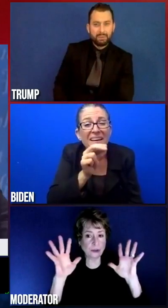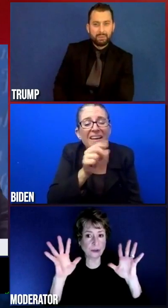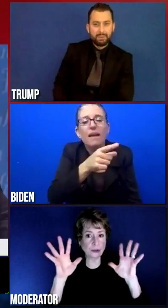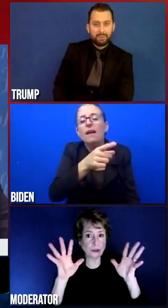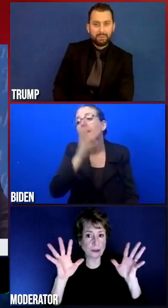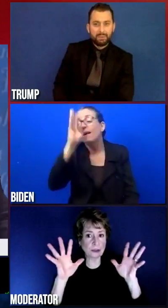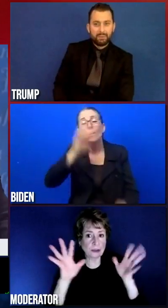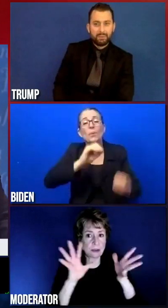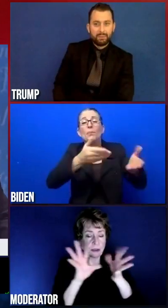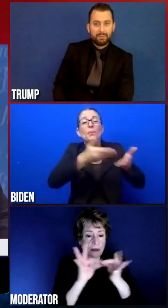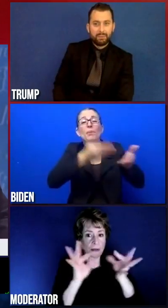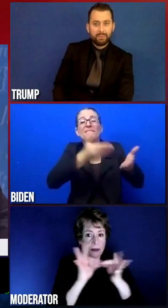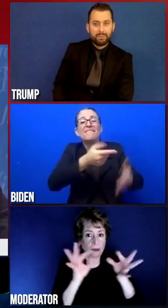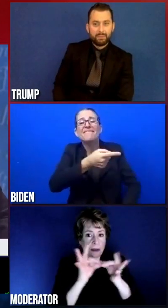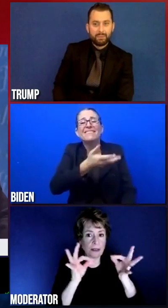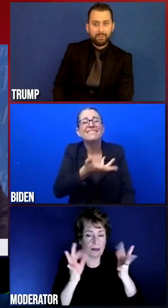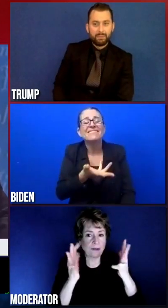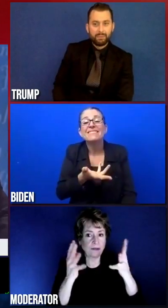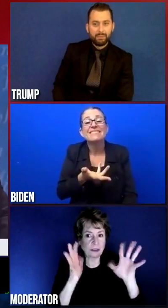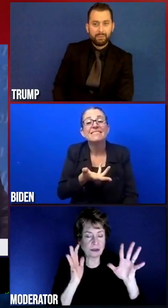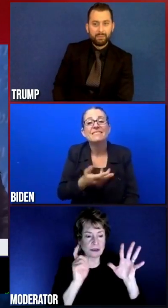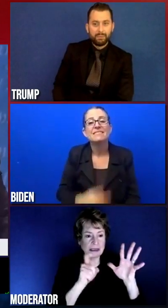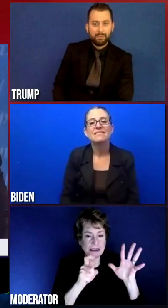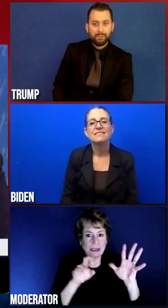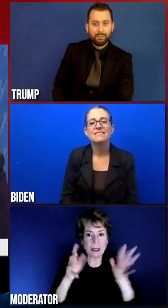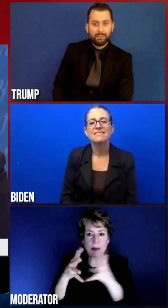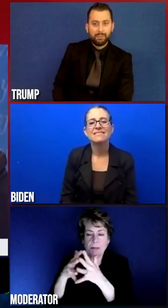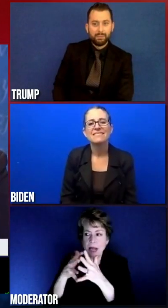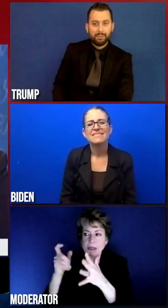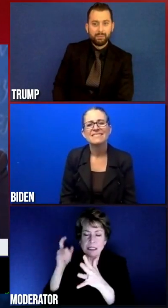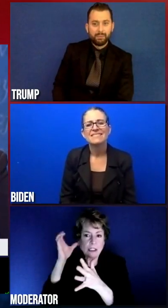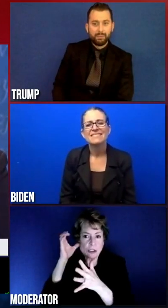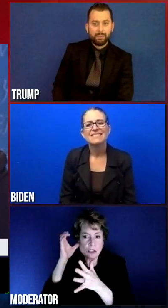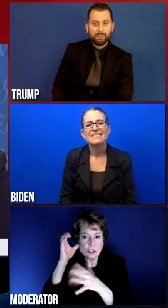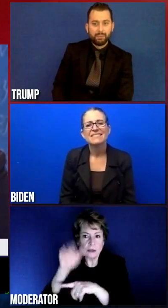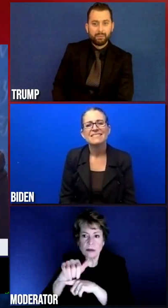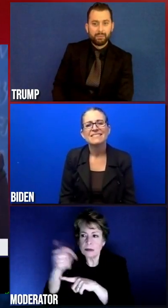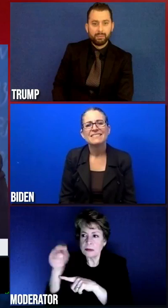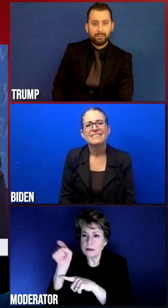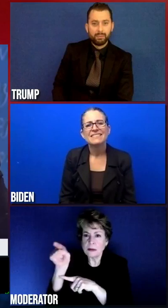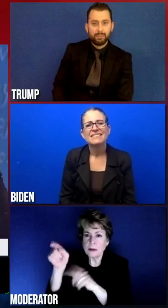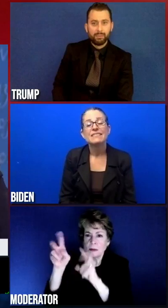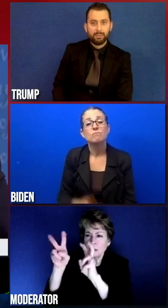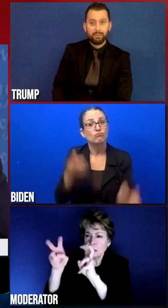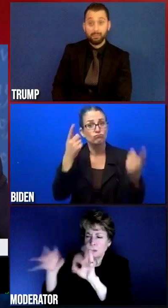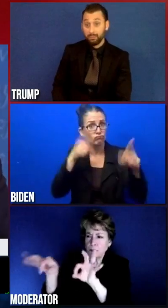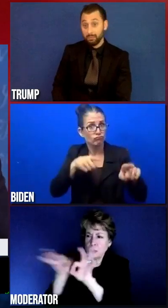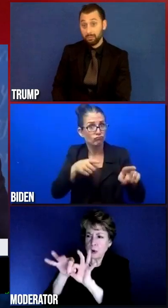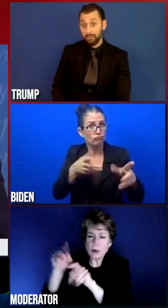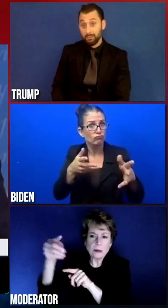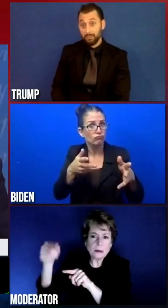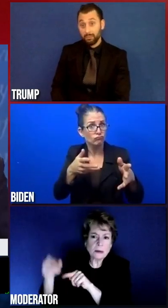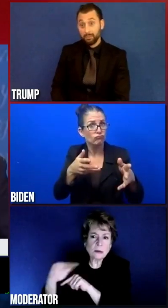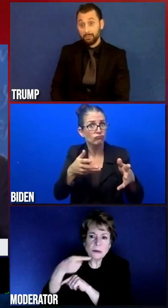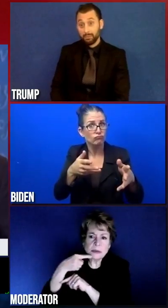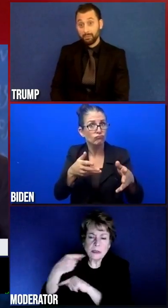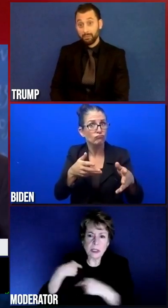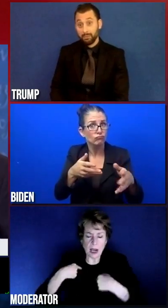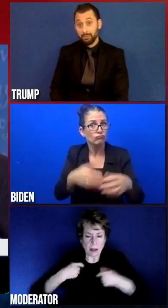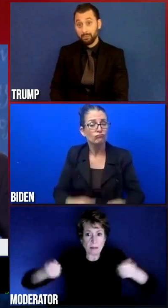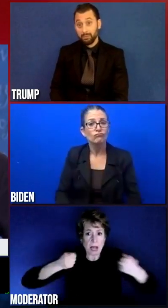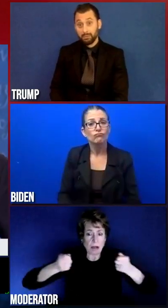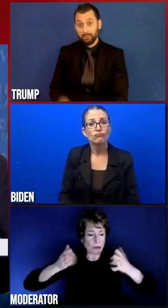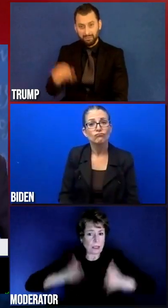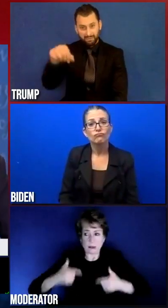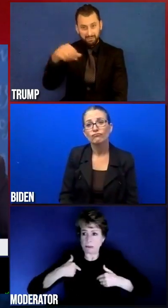American people would rather hear about more substantial So do I. subjects. Well, you know, as the moderator, sir, I'm going to make a I know, but when judgment somebody call here. gets $3.5